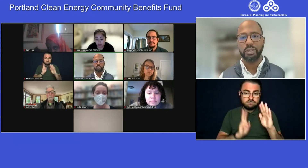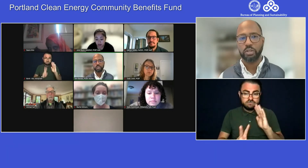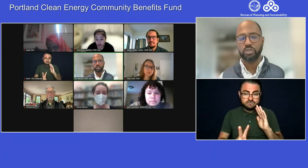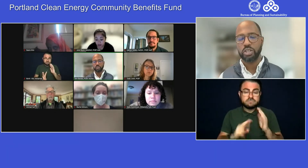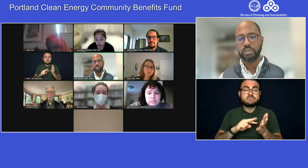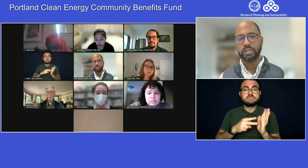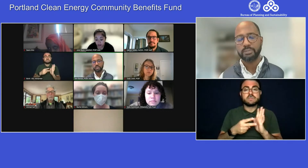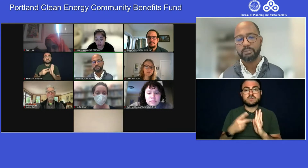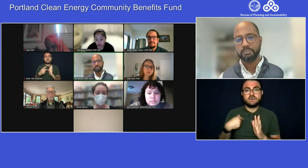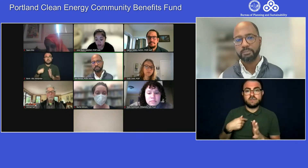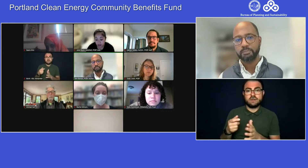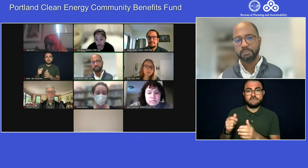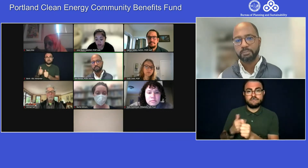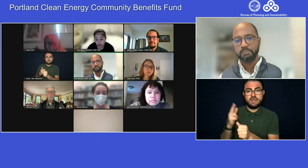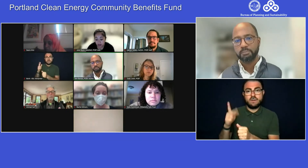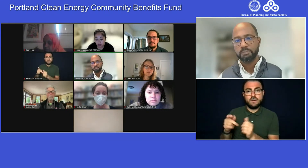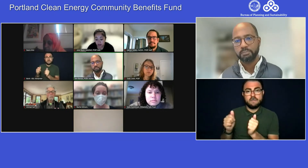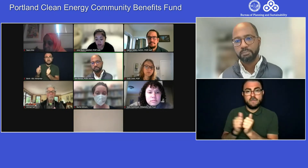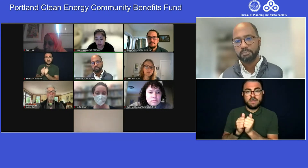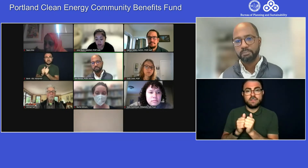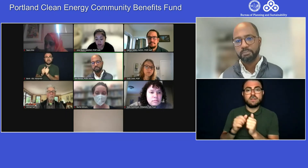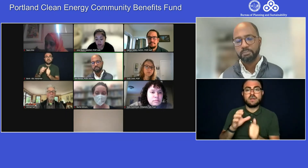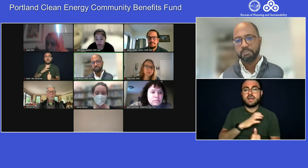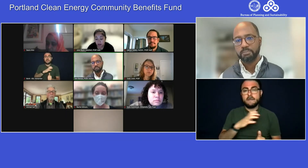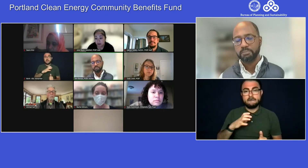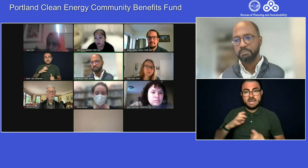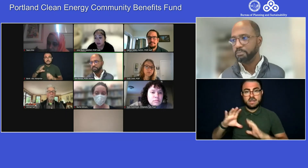City Council where we make those adjustments.